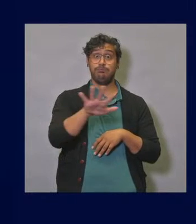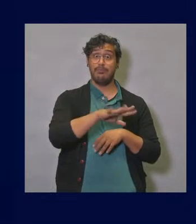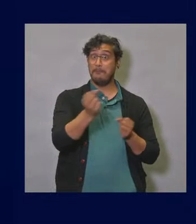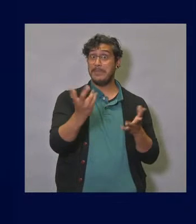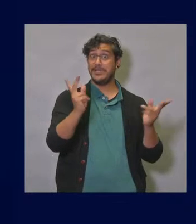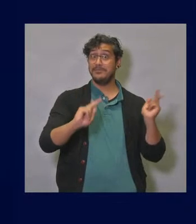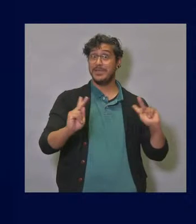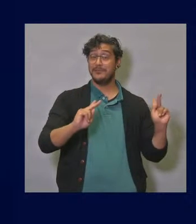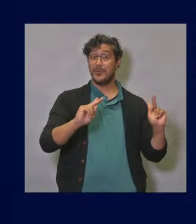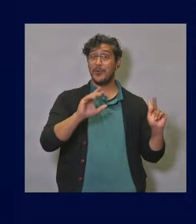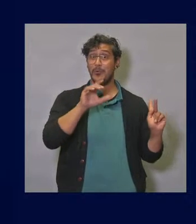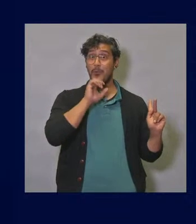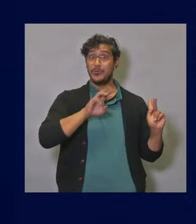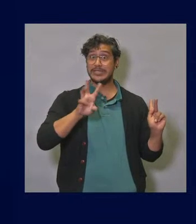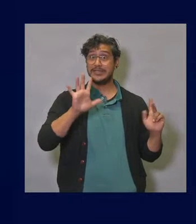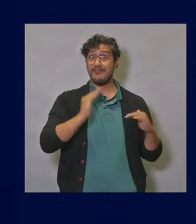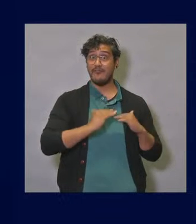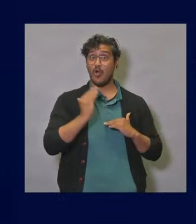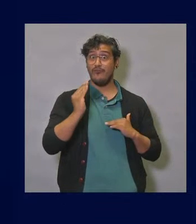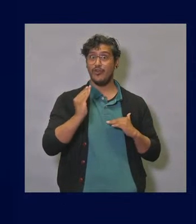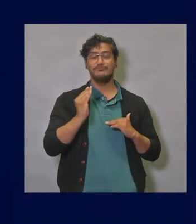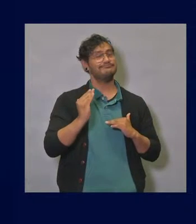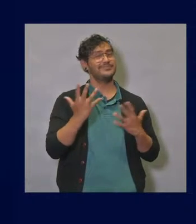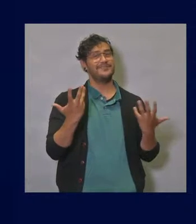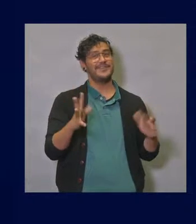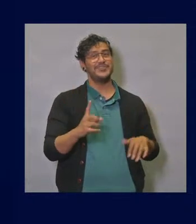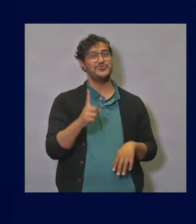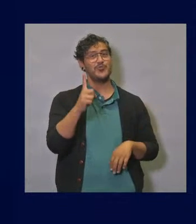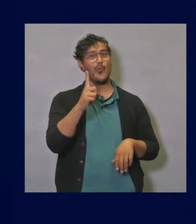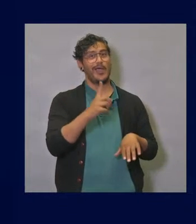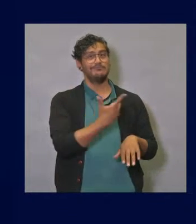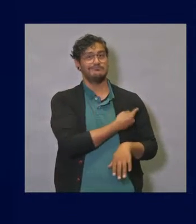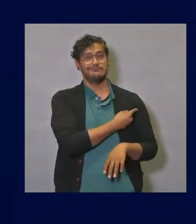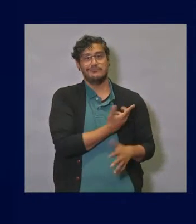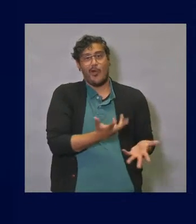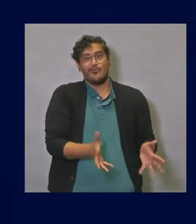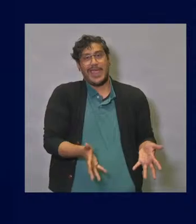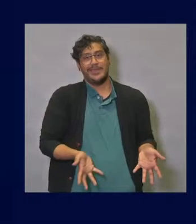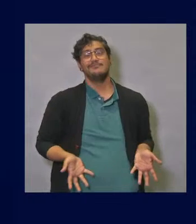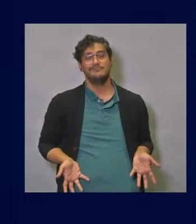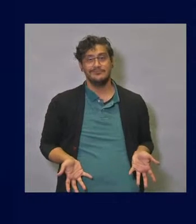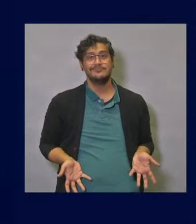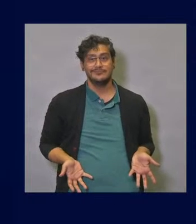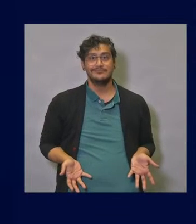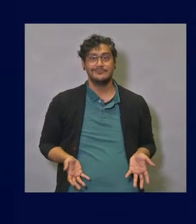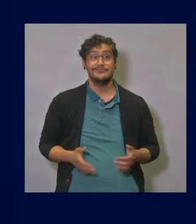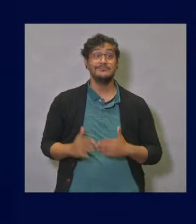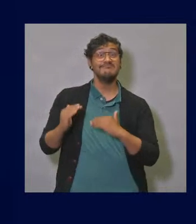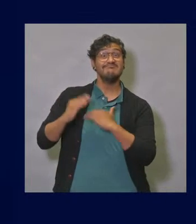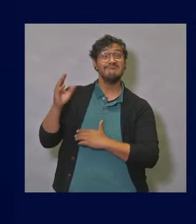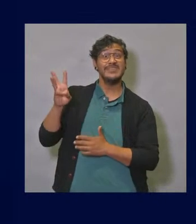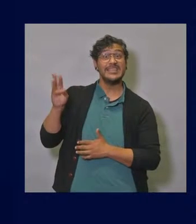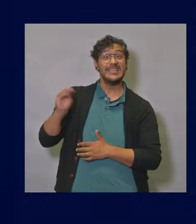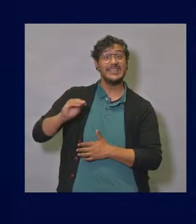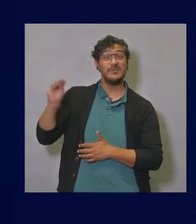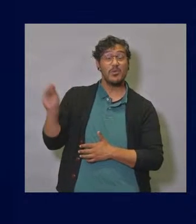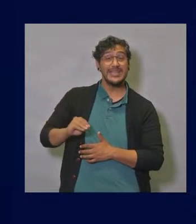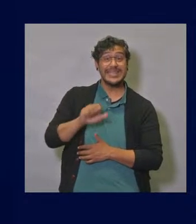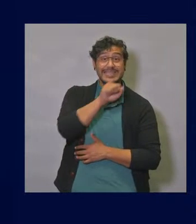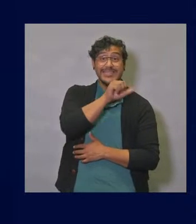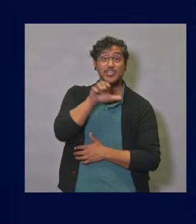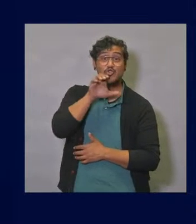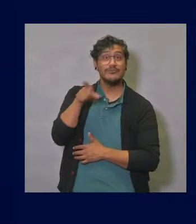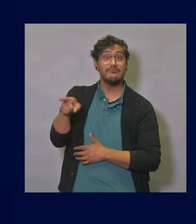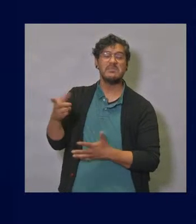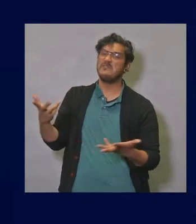over 65 have received at least one dose of the vaccine. And over 60% of our seniors are now